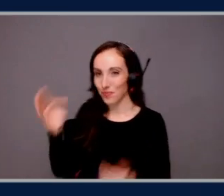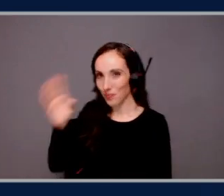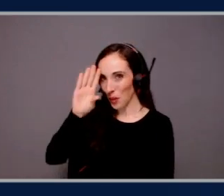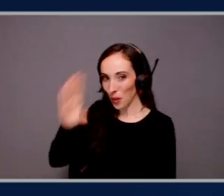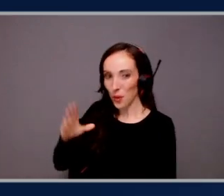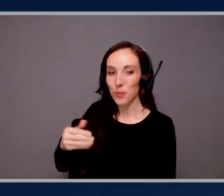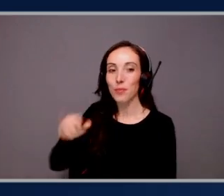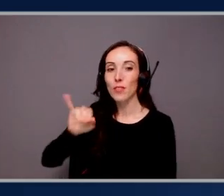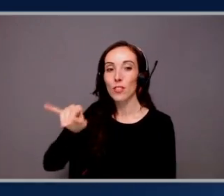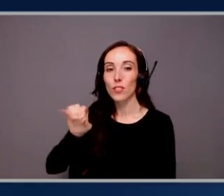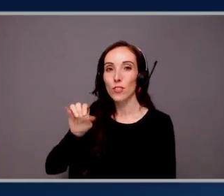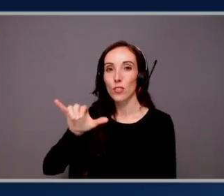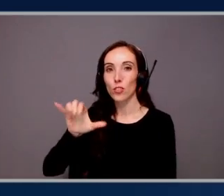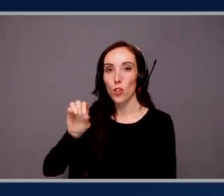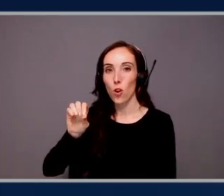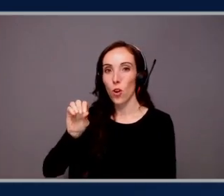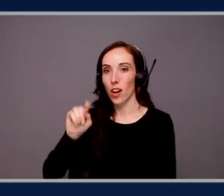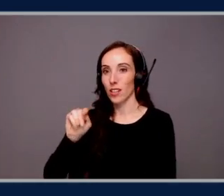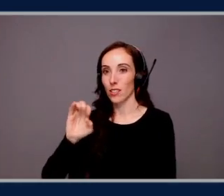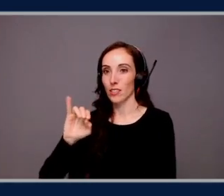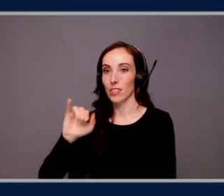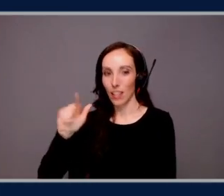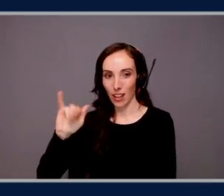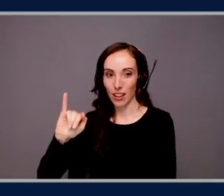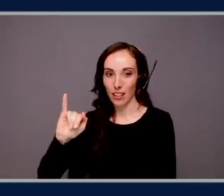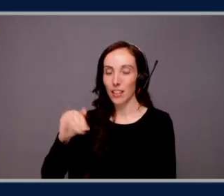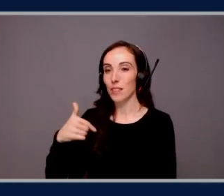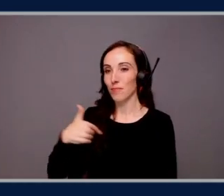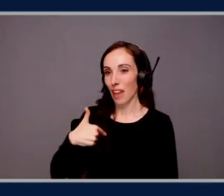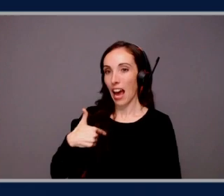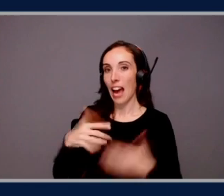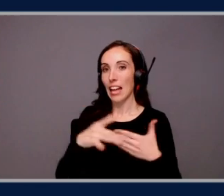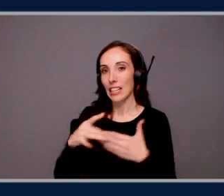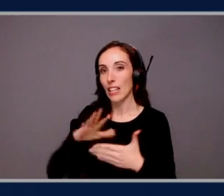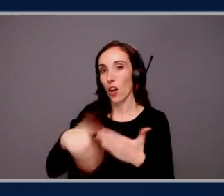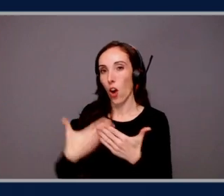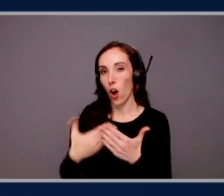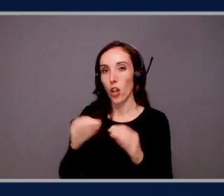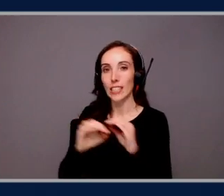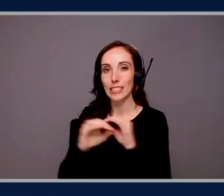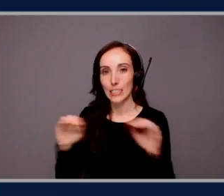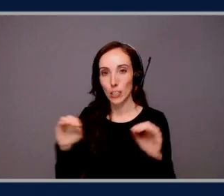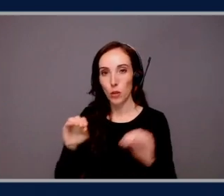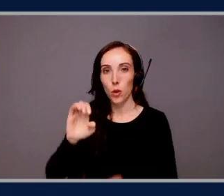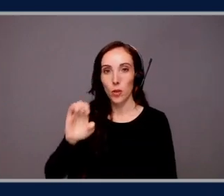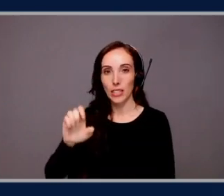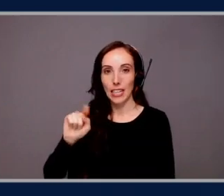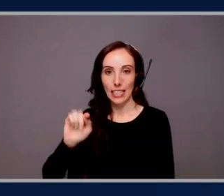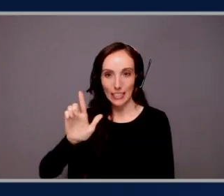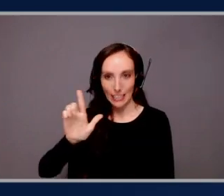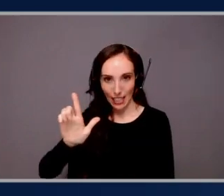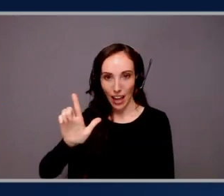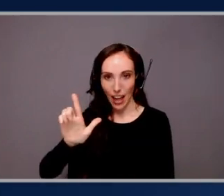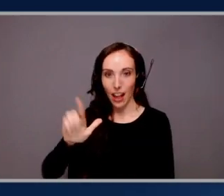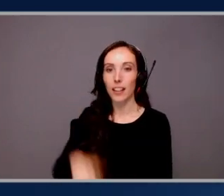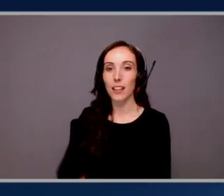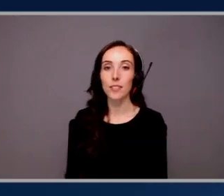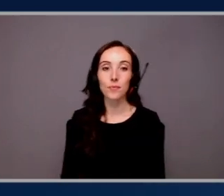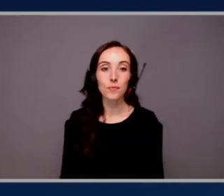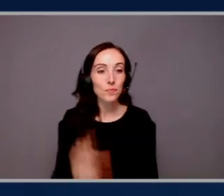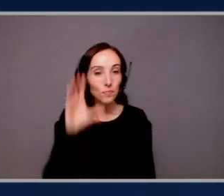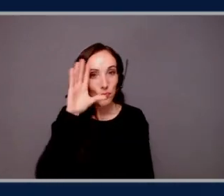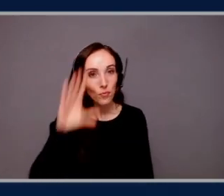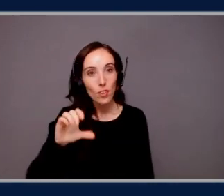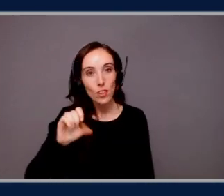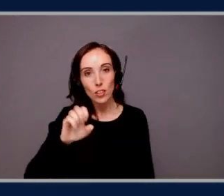manager with Amazon Redshift, and I lead all Zero-ETLs. Hi everyone, my name is Sean Ma. I'm a Principal Product Manager with